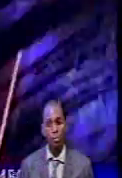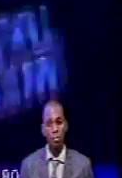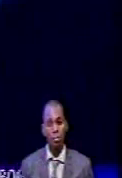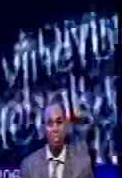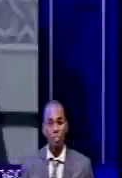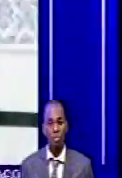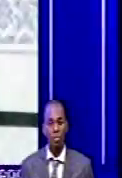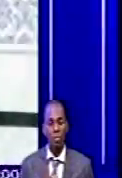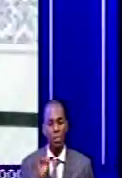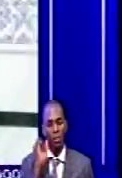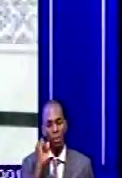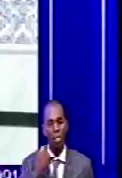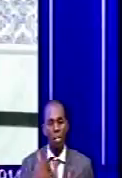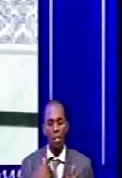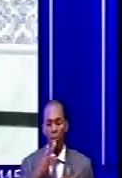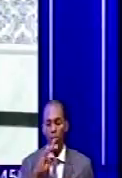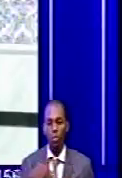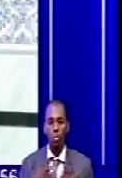live.